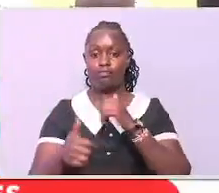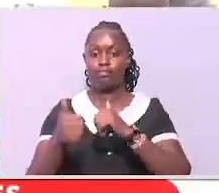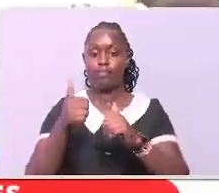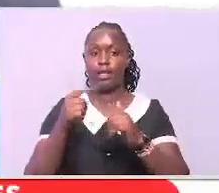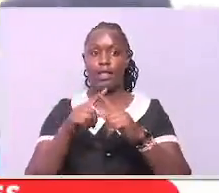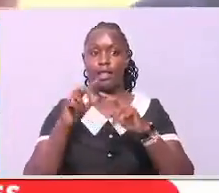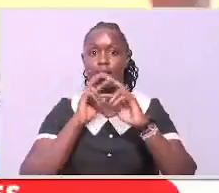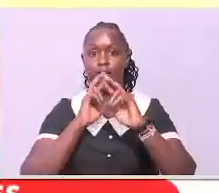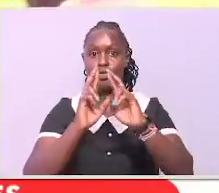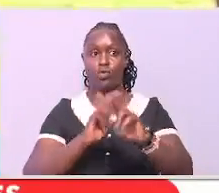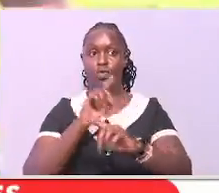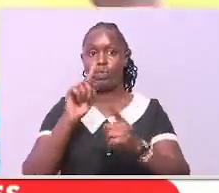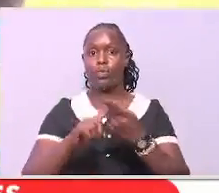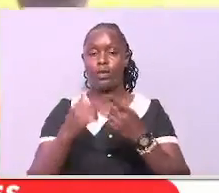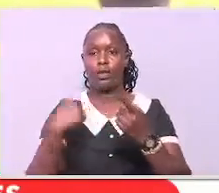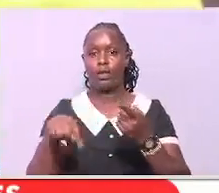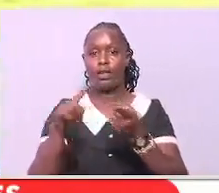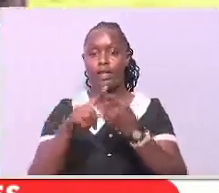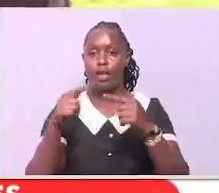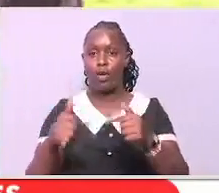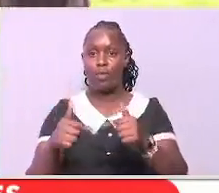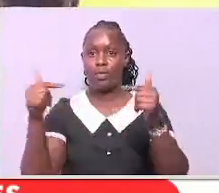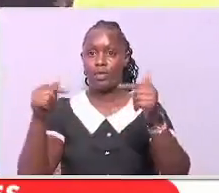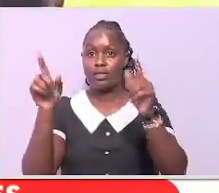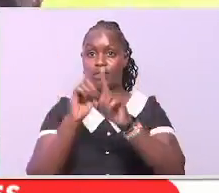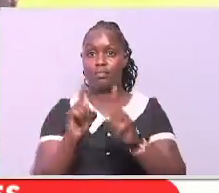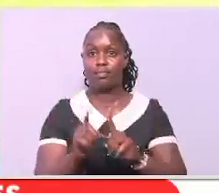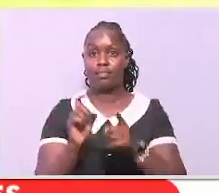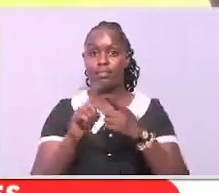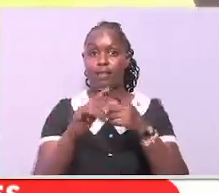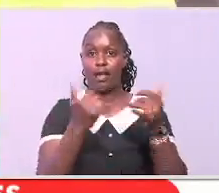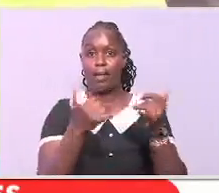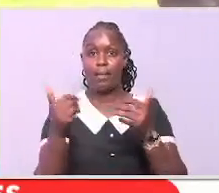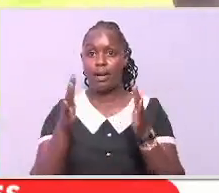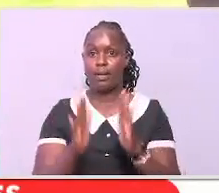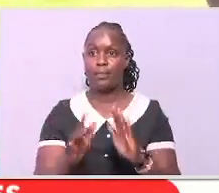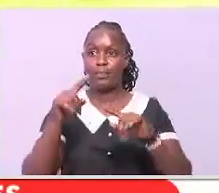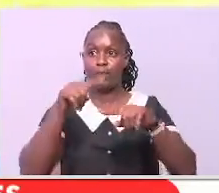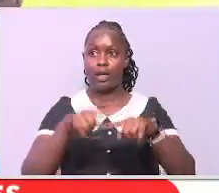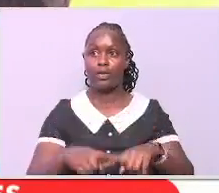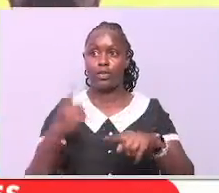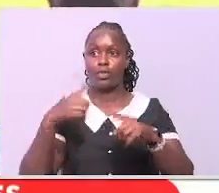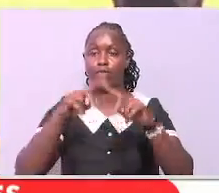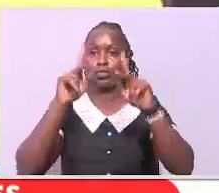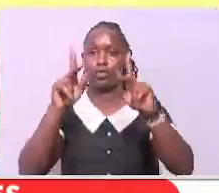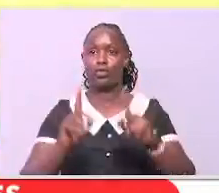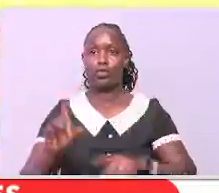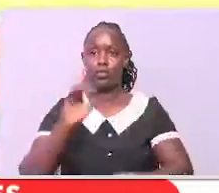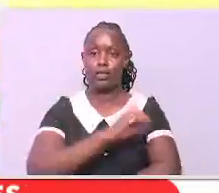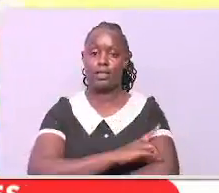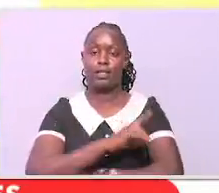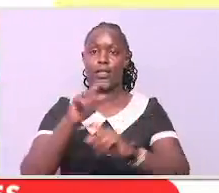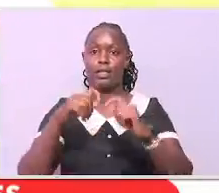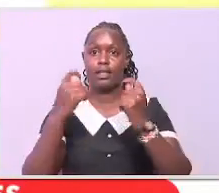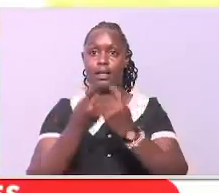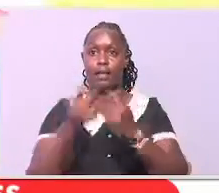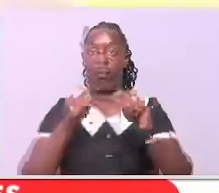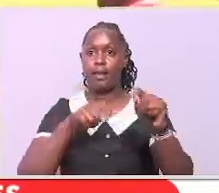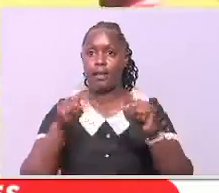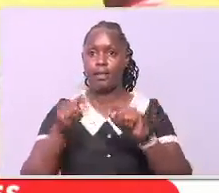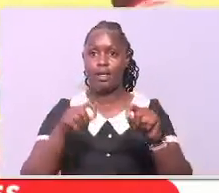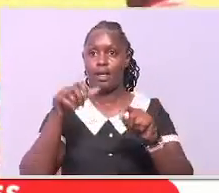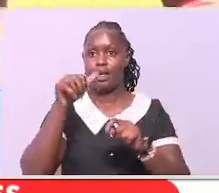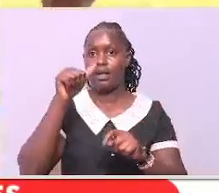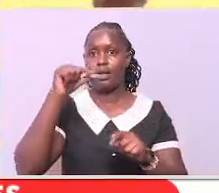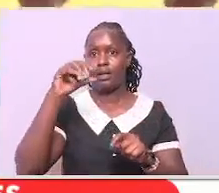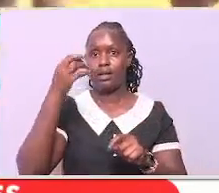blaming their opponents for fielding an ineligible player. According to Kisumu Day team management, Agoro Sare fielded a player who is in Form 3